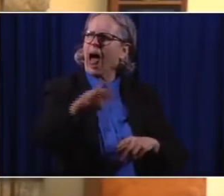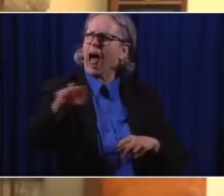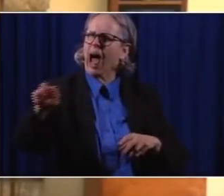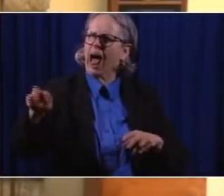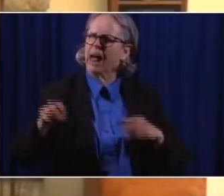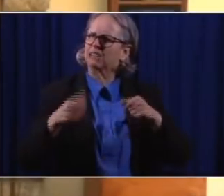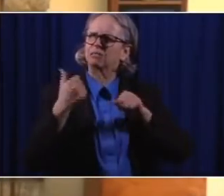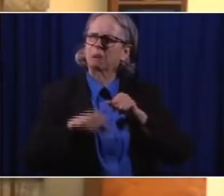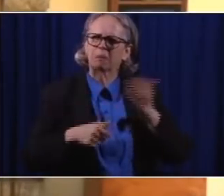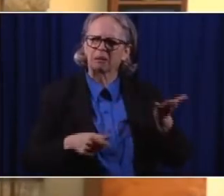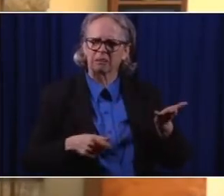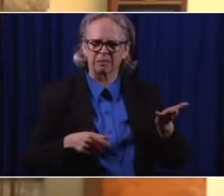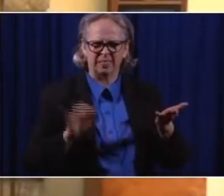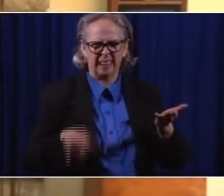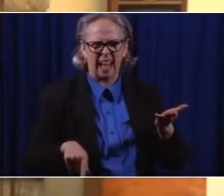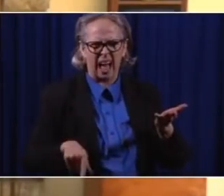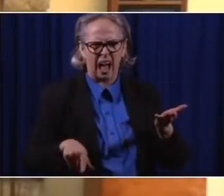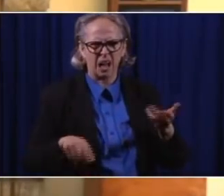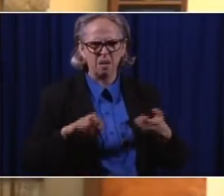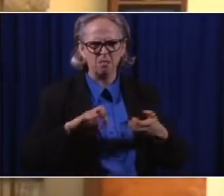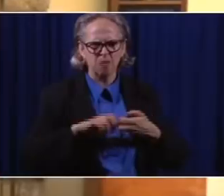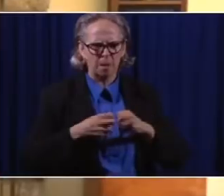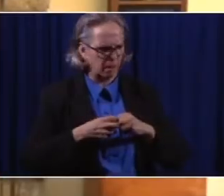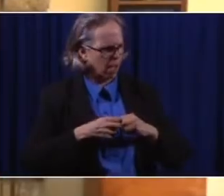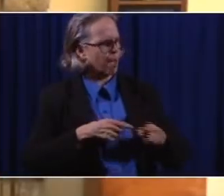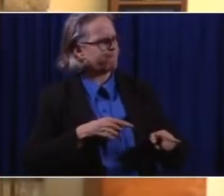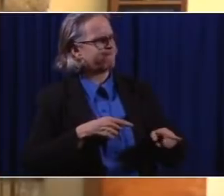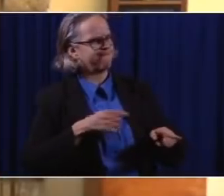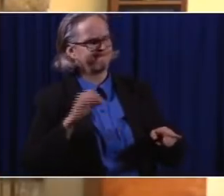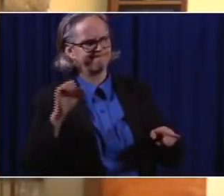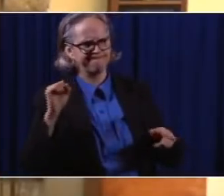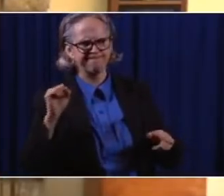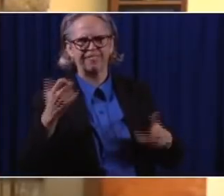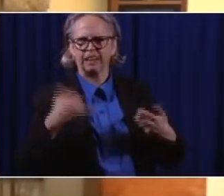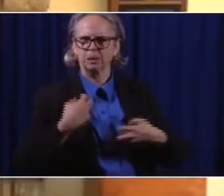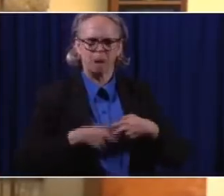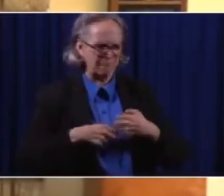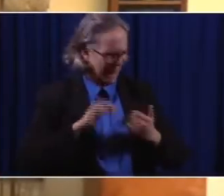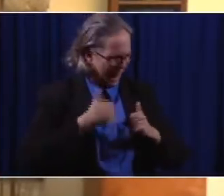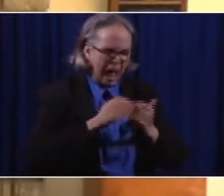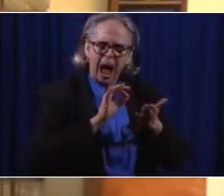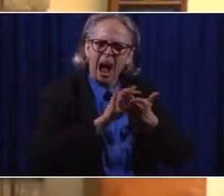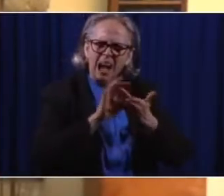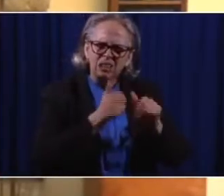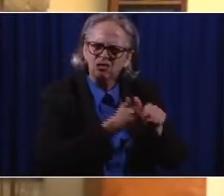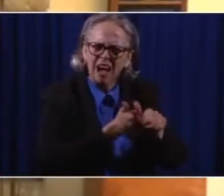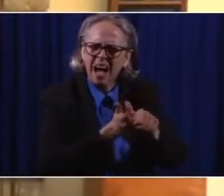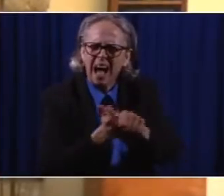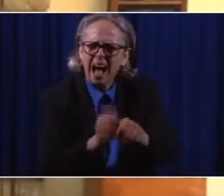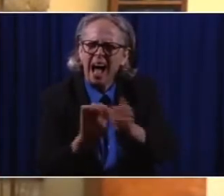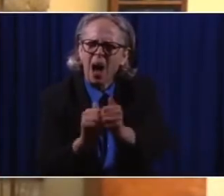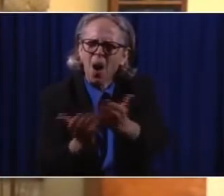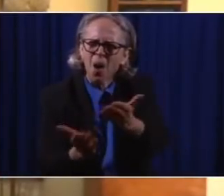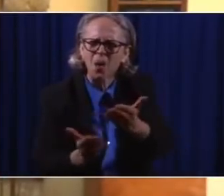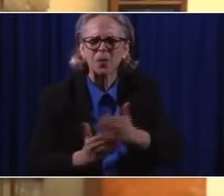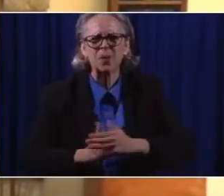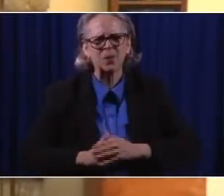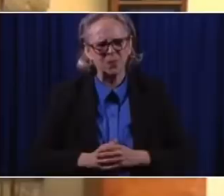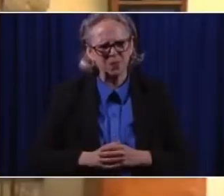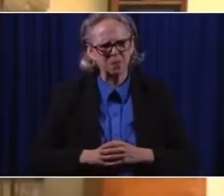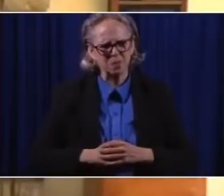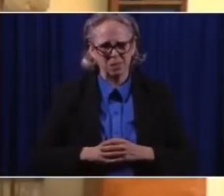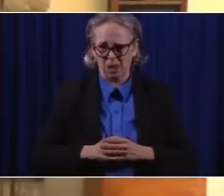is something that is a fact. But do we have indication that it spreads?